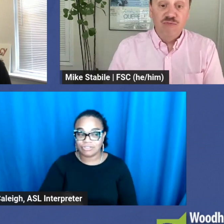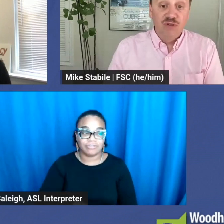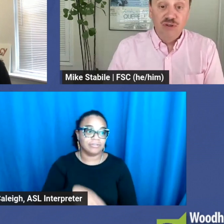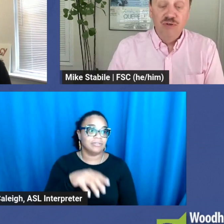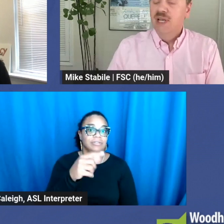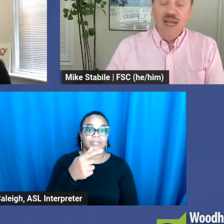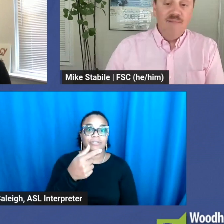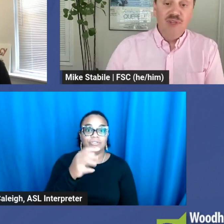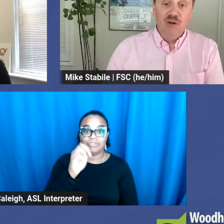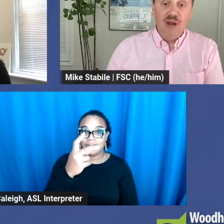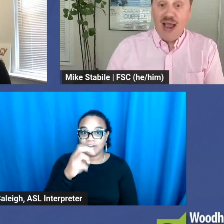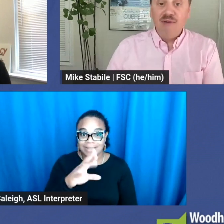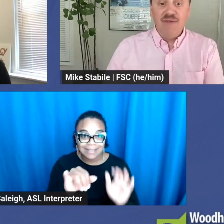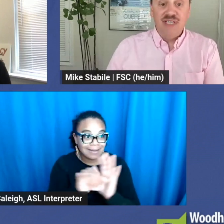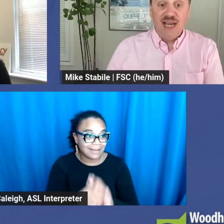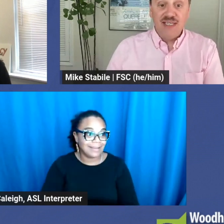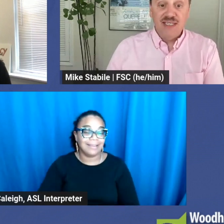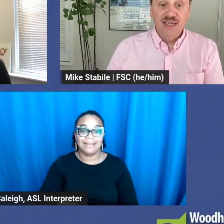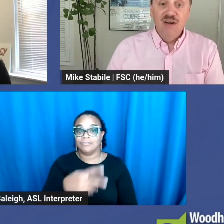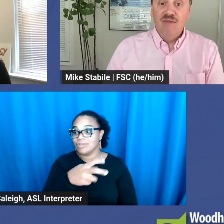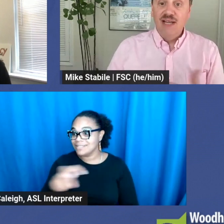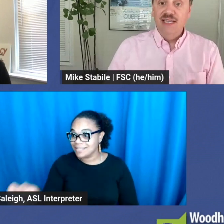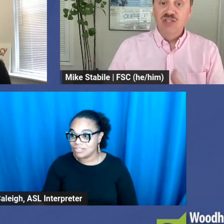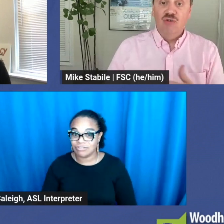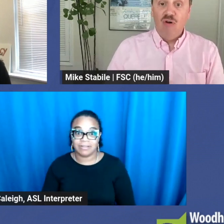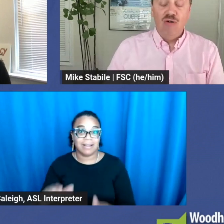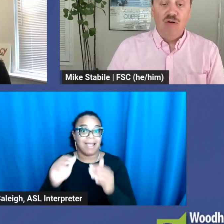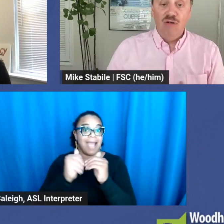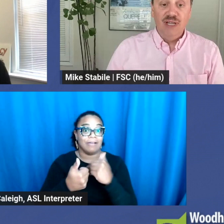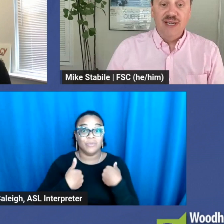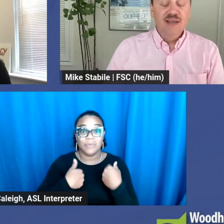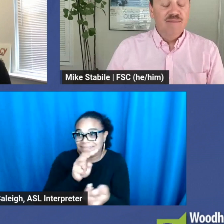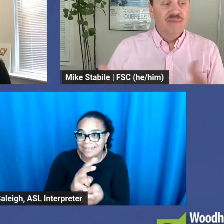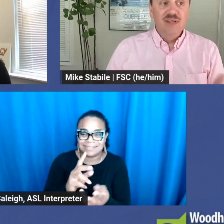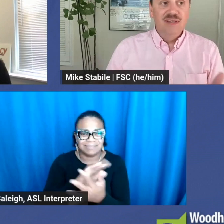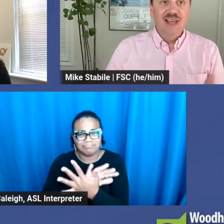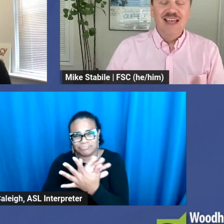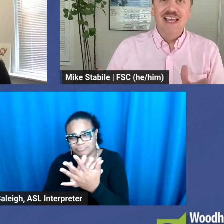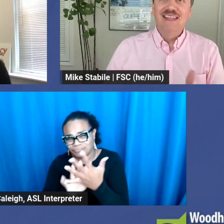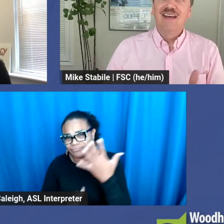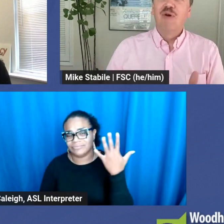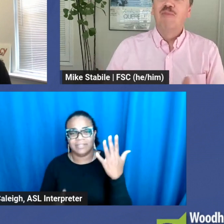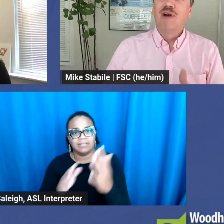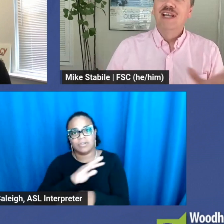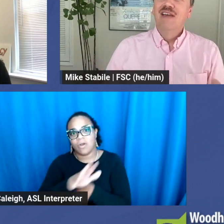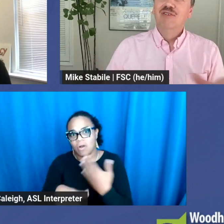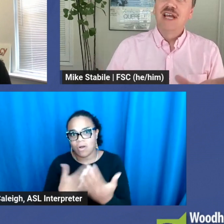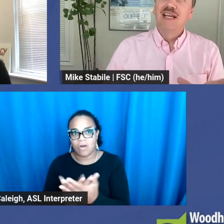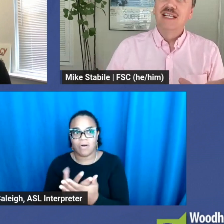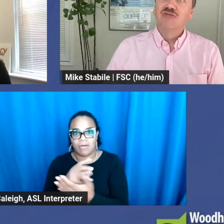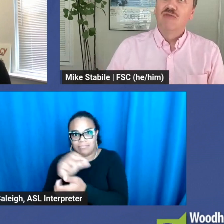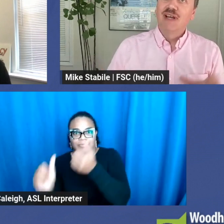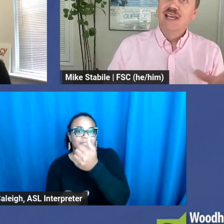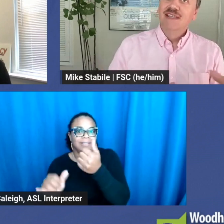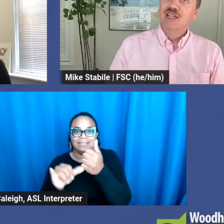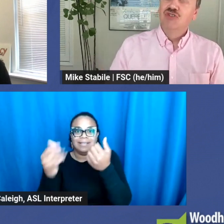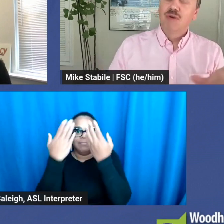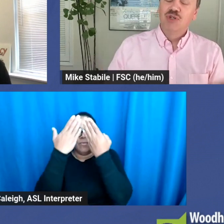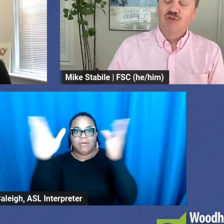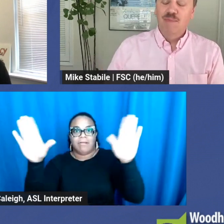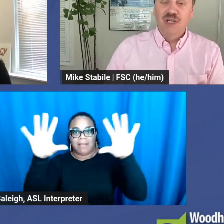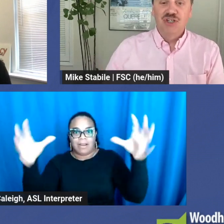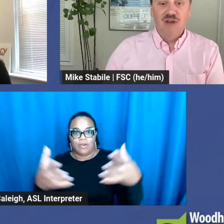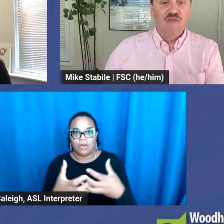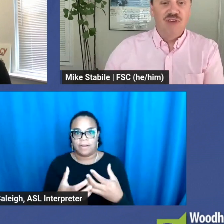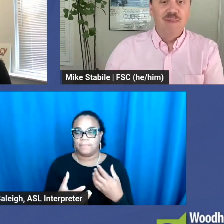just include, how to have sex, right? These are all like, I think at one point, if you take it, it's sort of like the